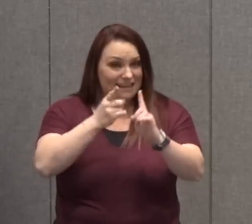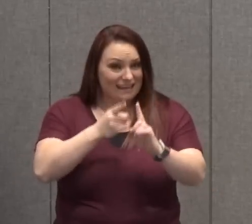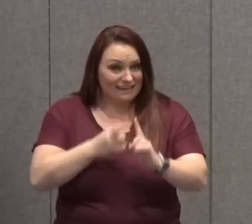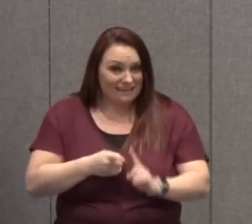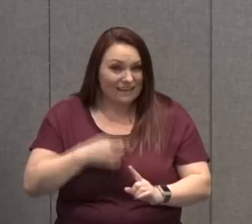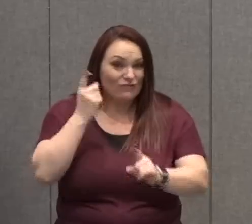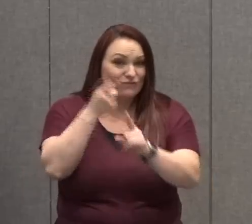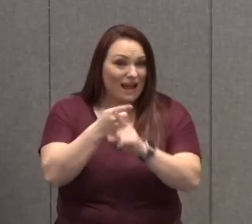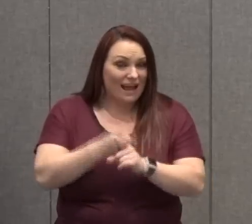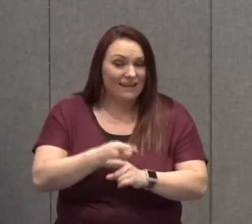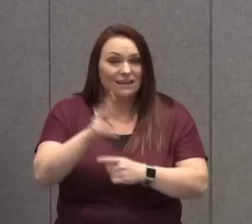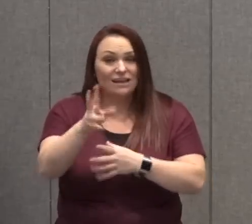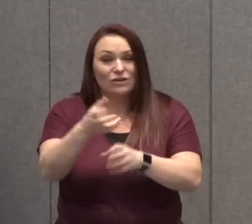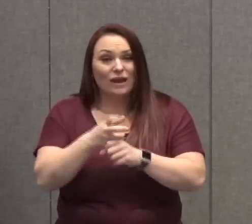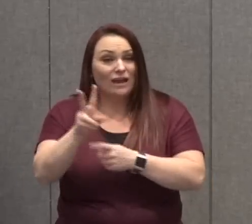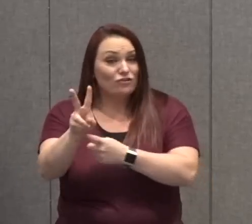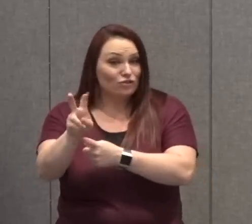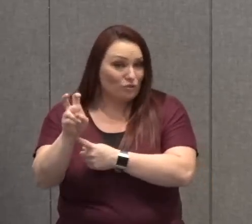get 200